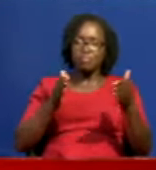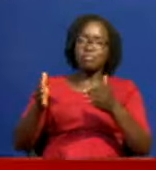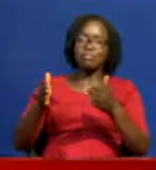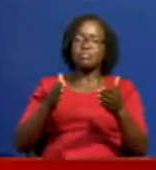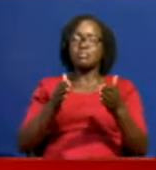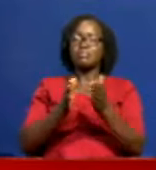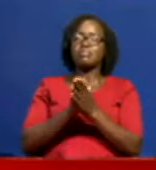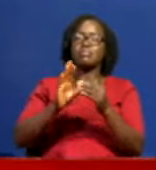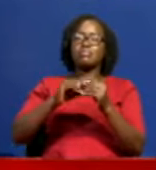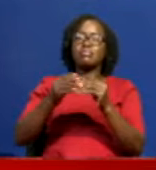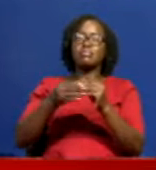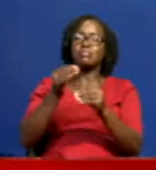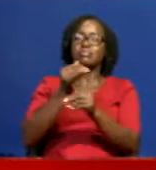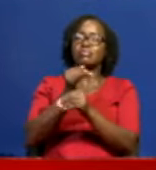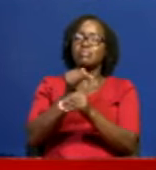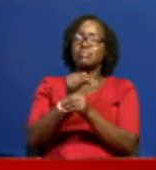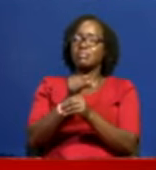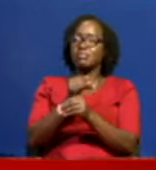and creating jobs.